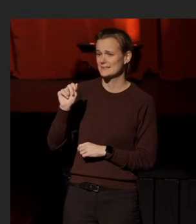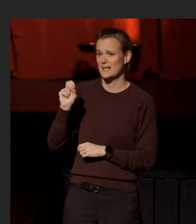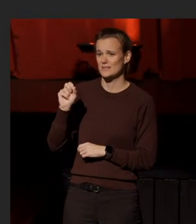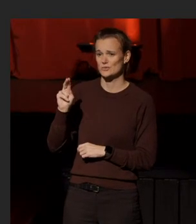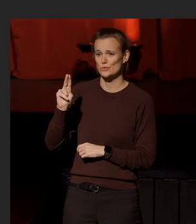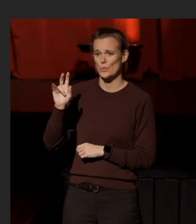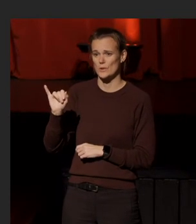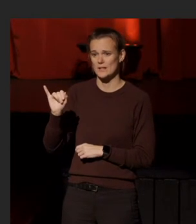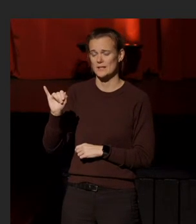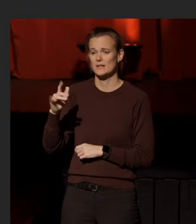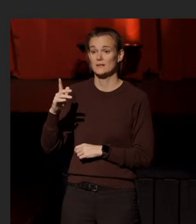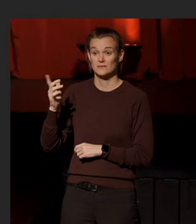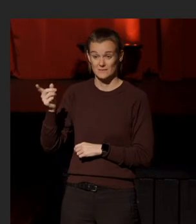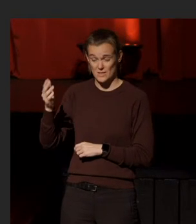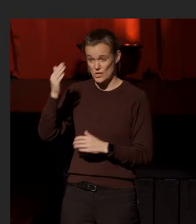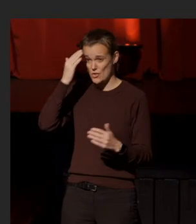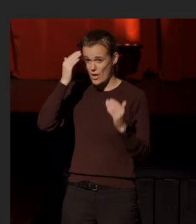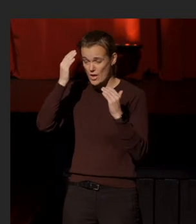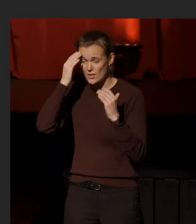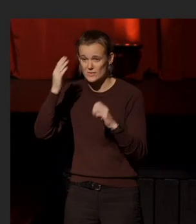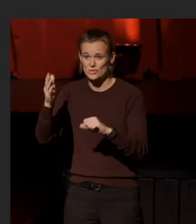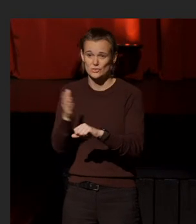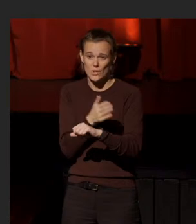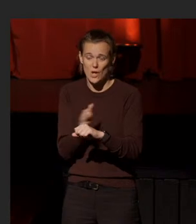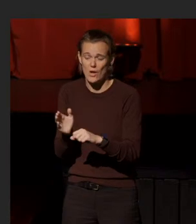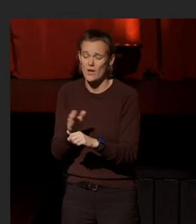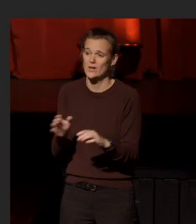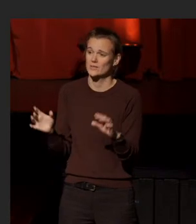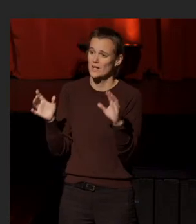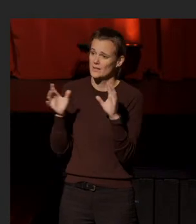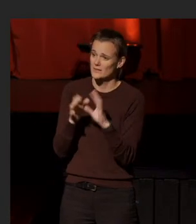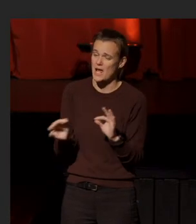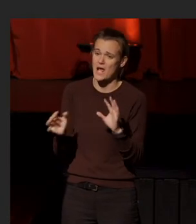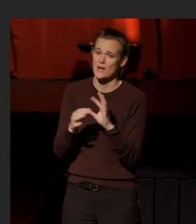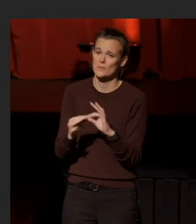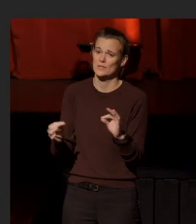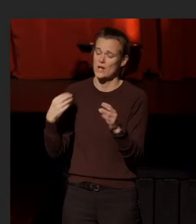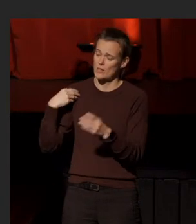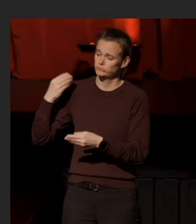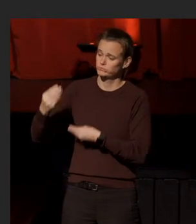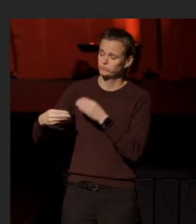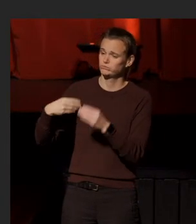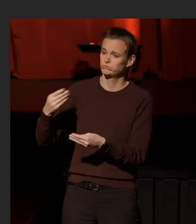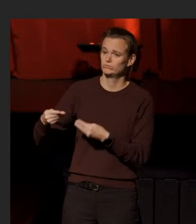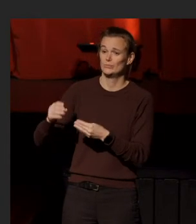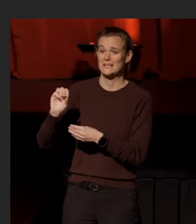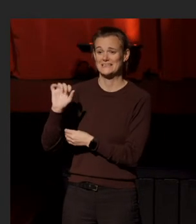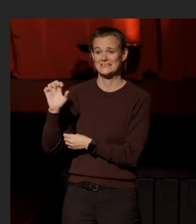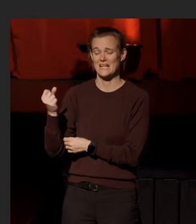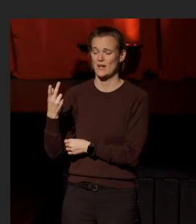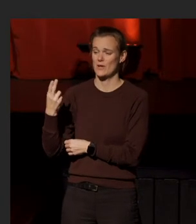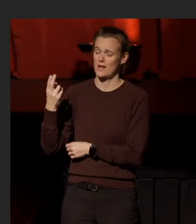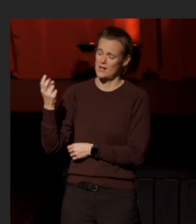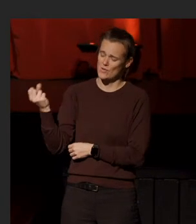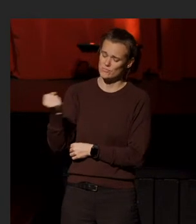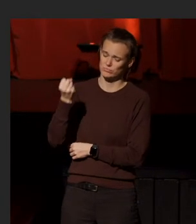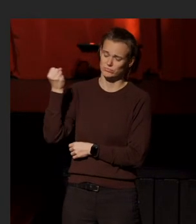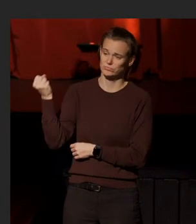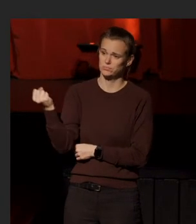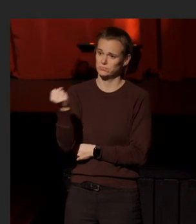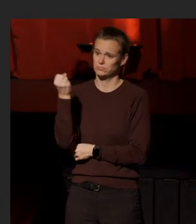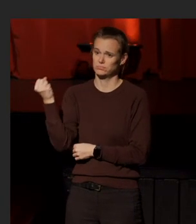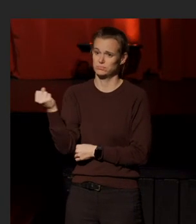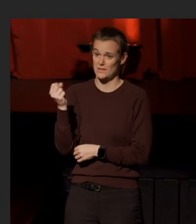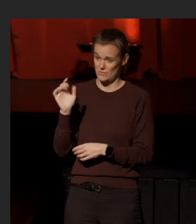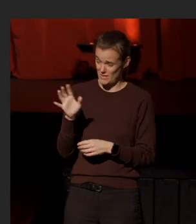traditional knowledge, our songs, our language, when we weren't allowed to speak it in this country.